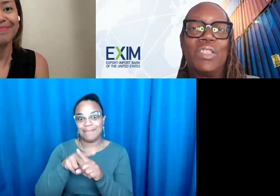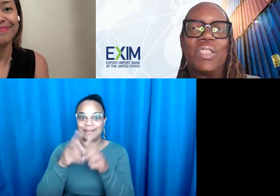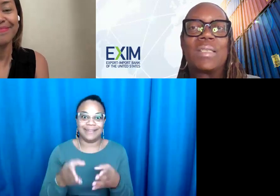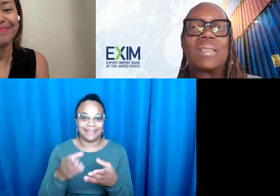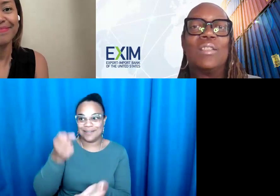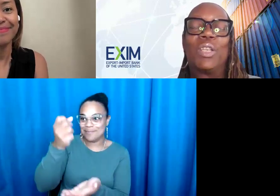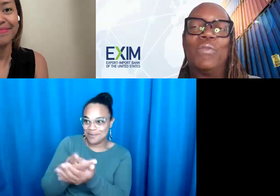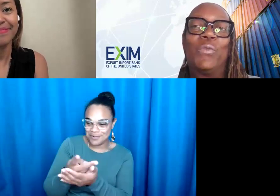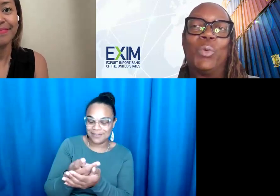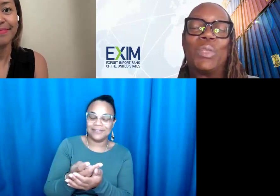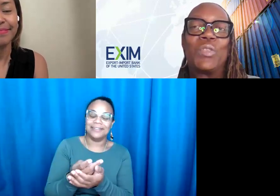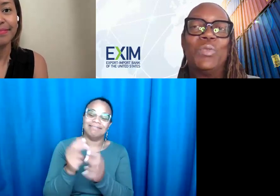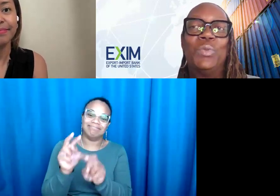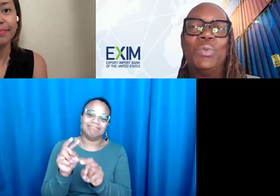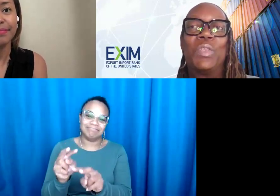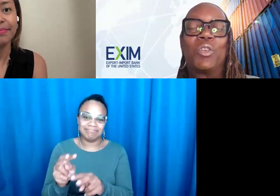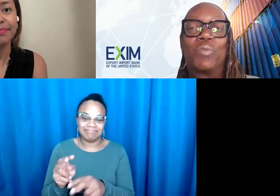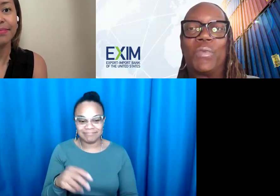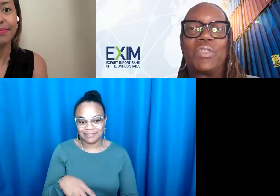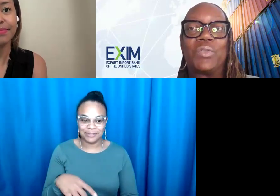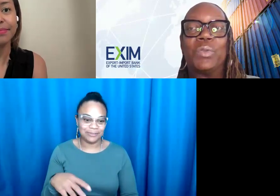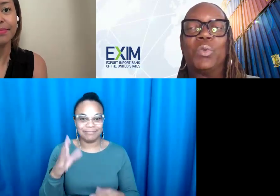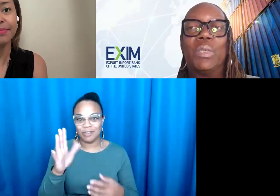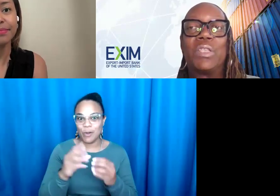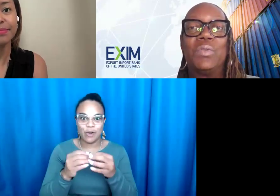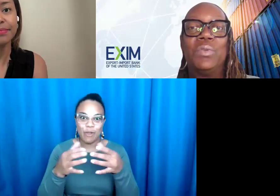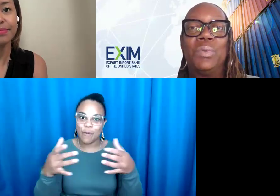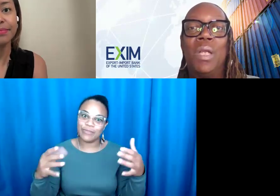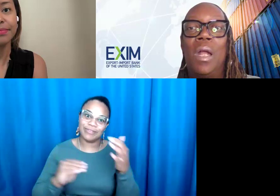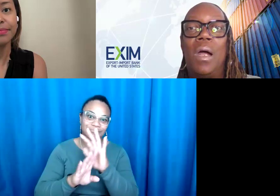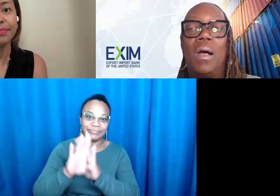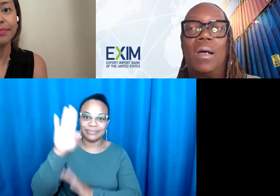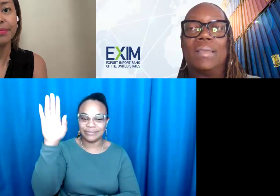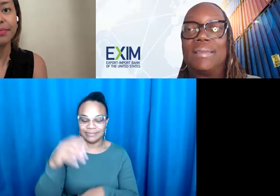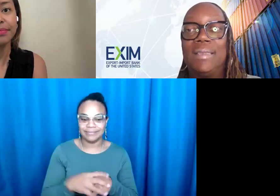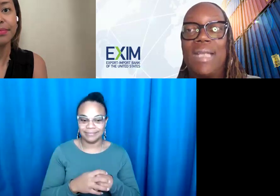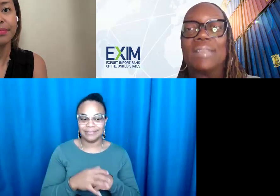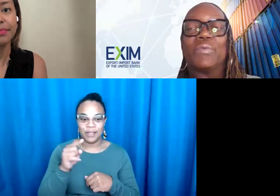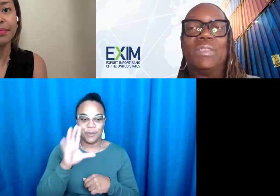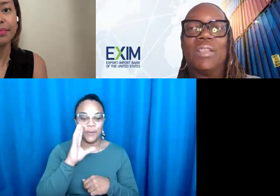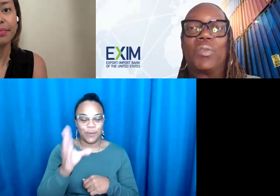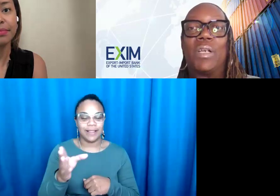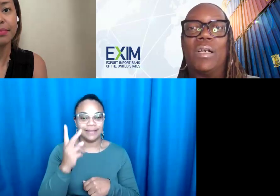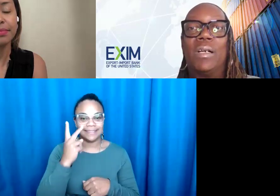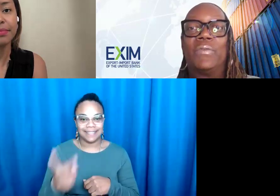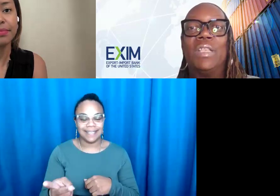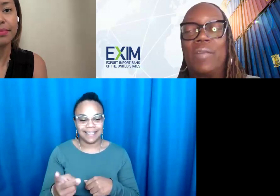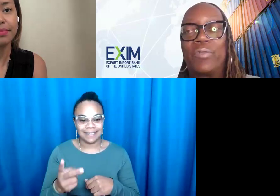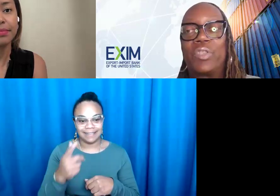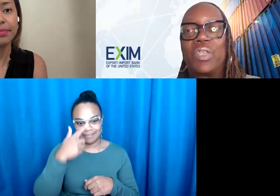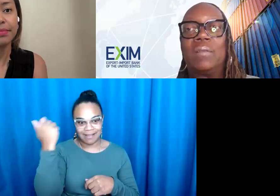approved, and just looking forward to the growth that you're going to see as a result